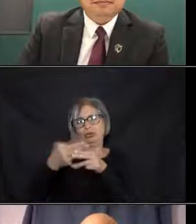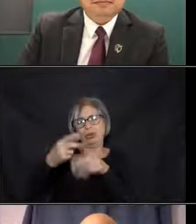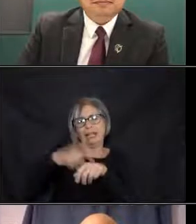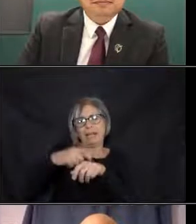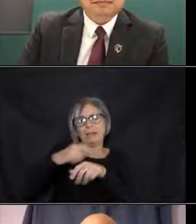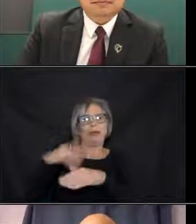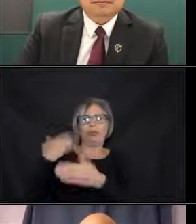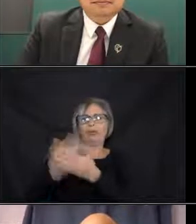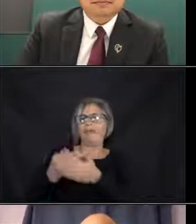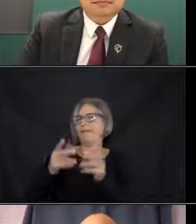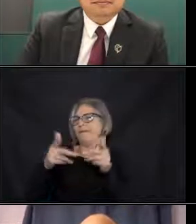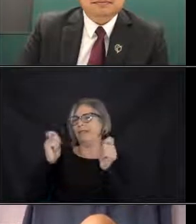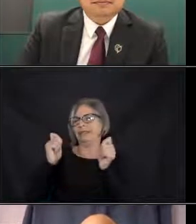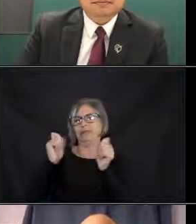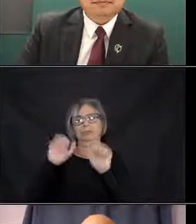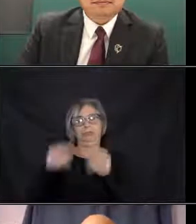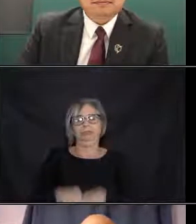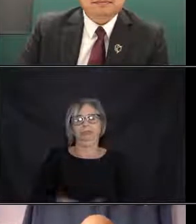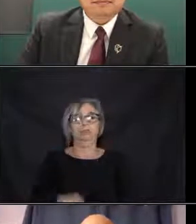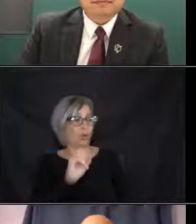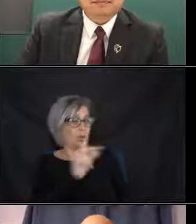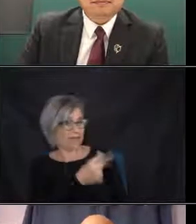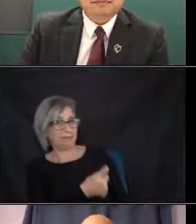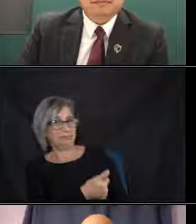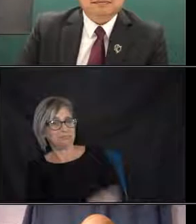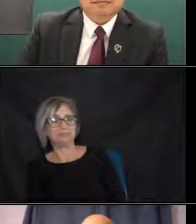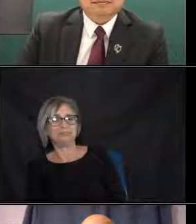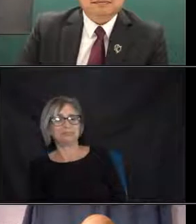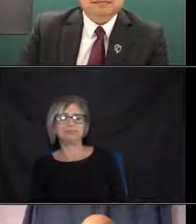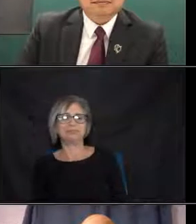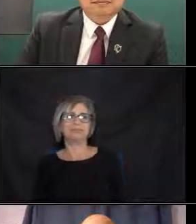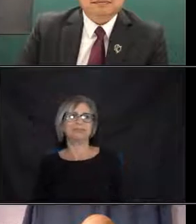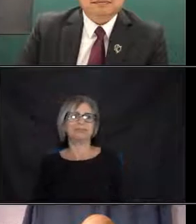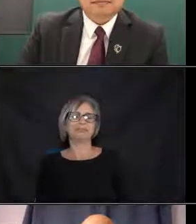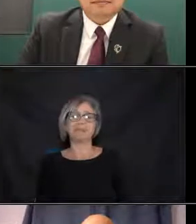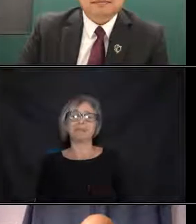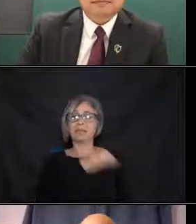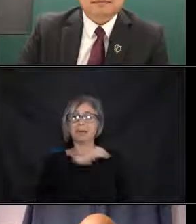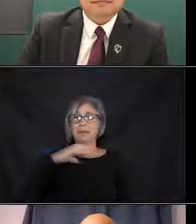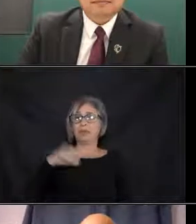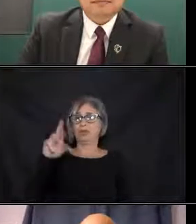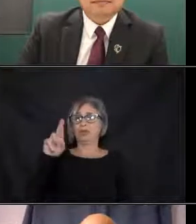can. All right. And Commissioner Romulus.